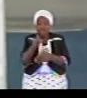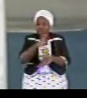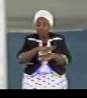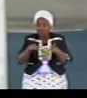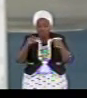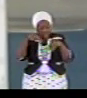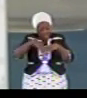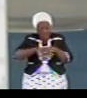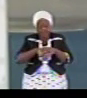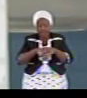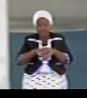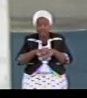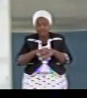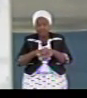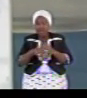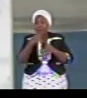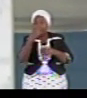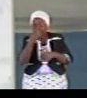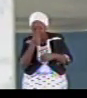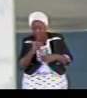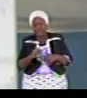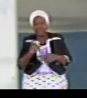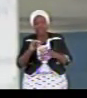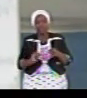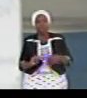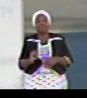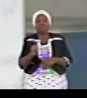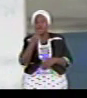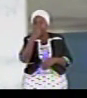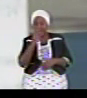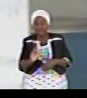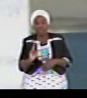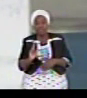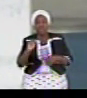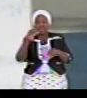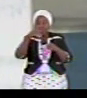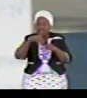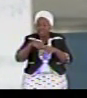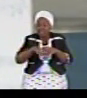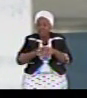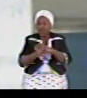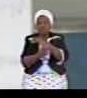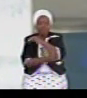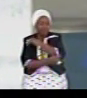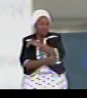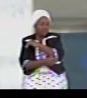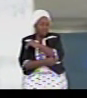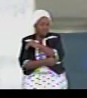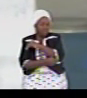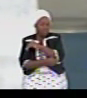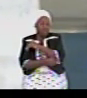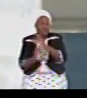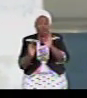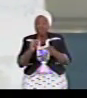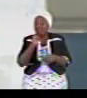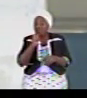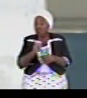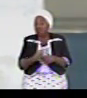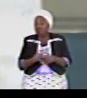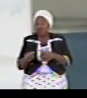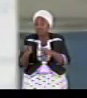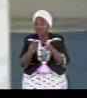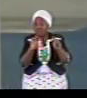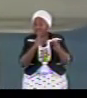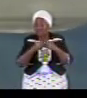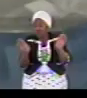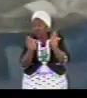enter blindfolded into temptation. If you're not watching, if you